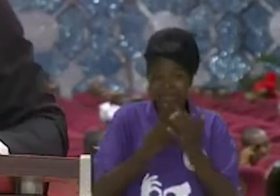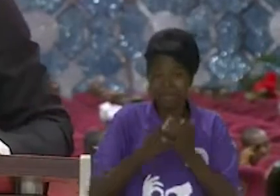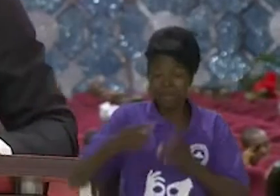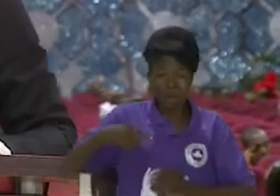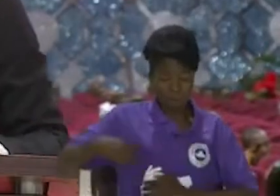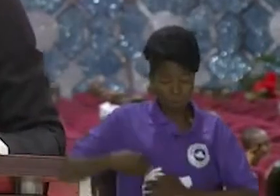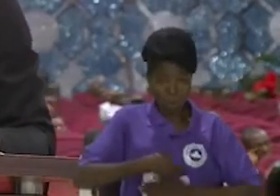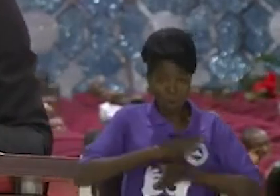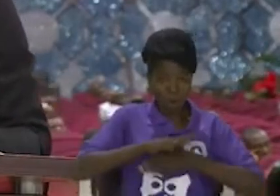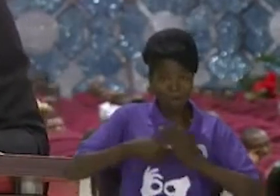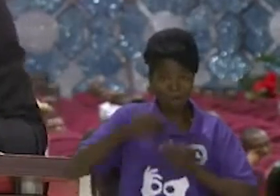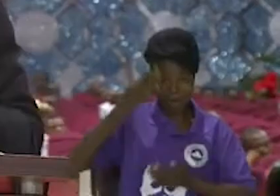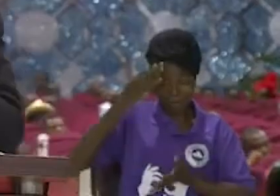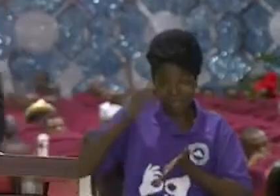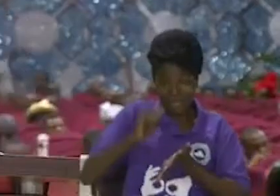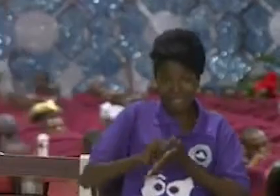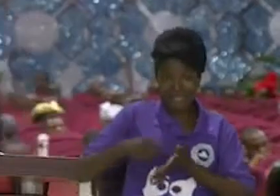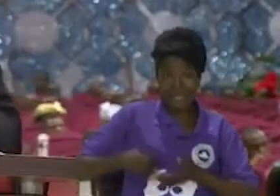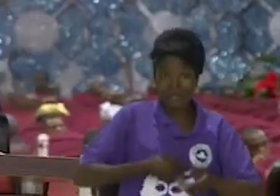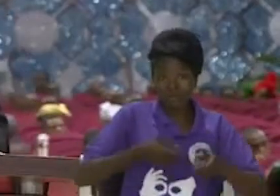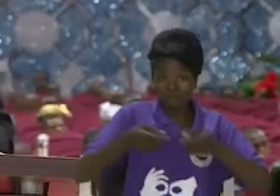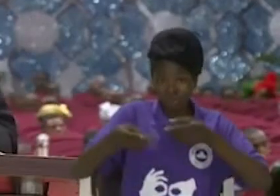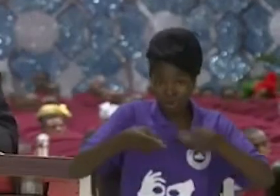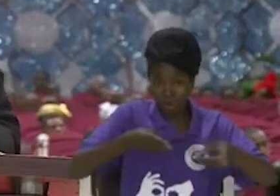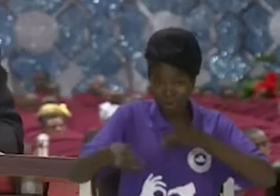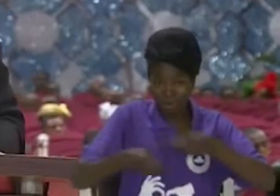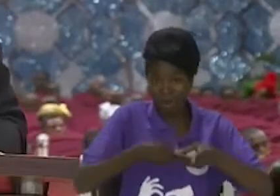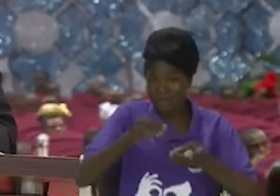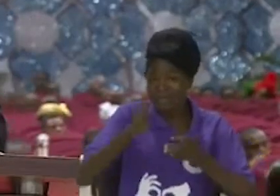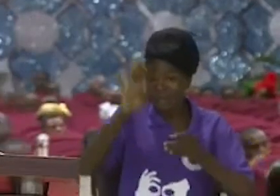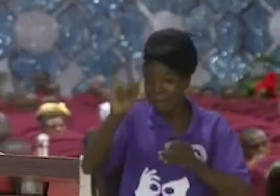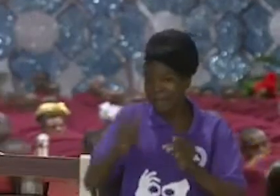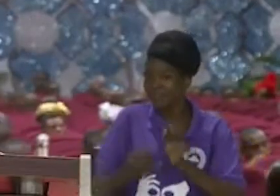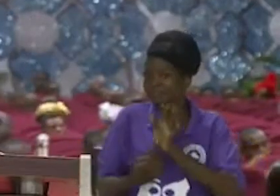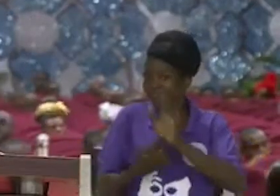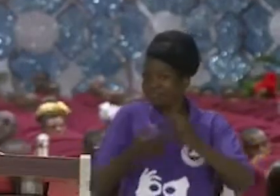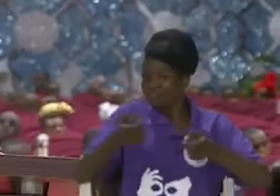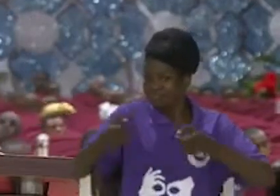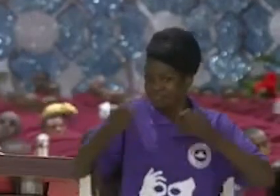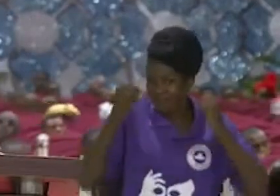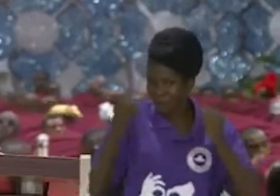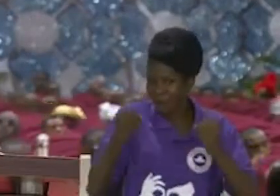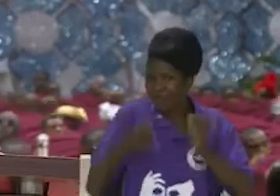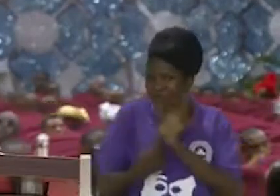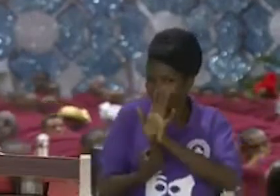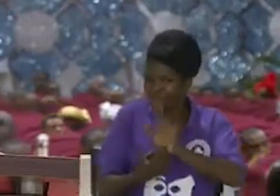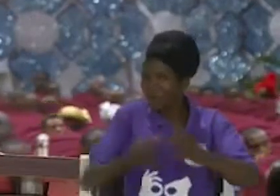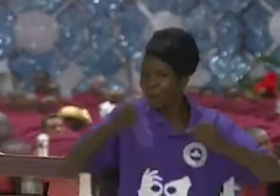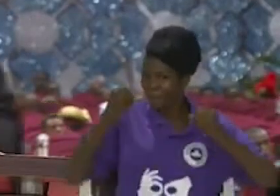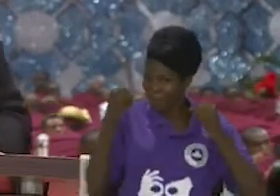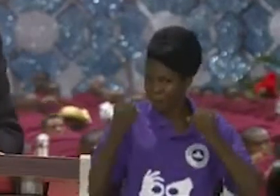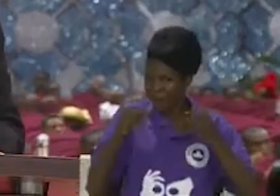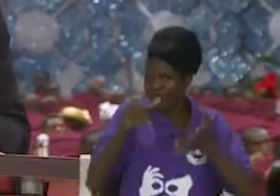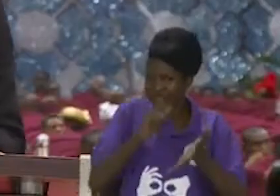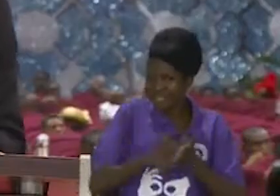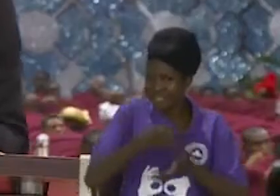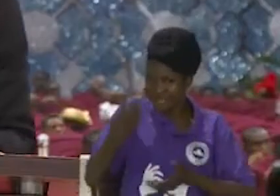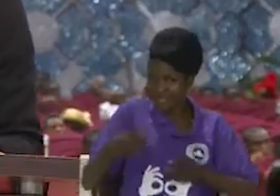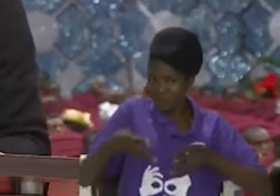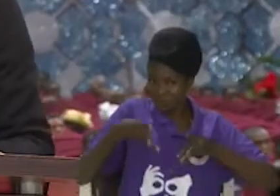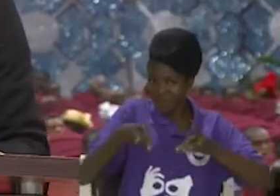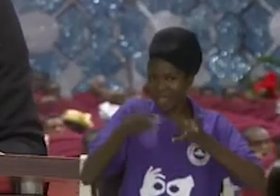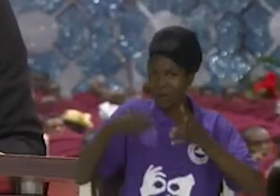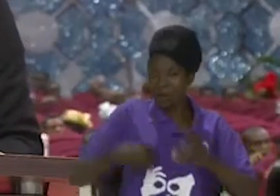know that dominion is the expression of power. Dominion means to exercise power. That is one of the ways we have